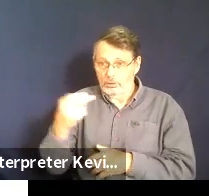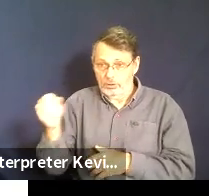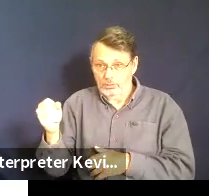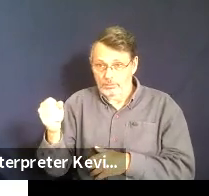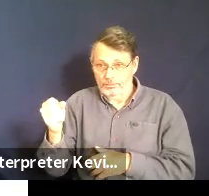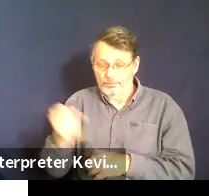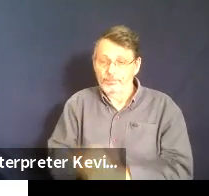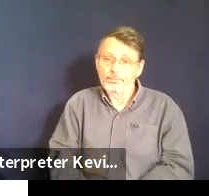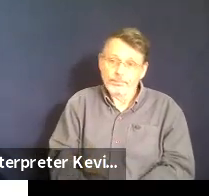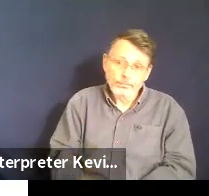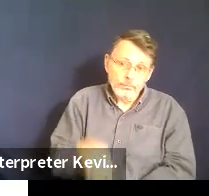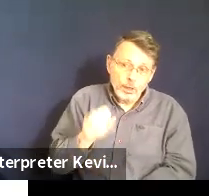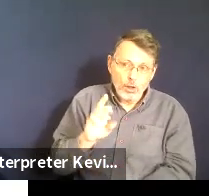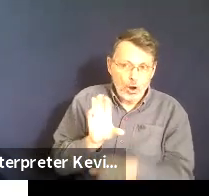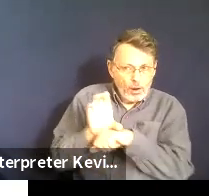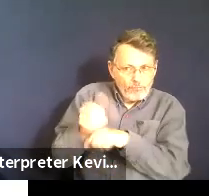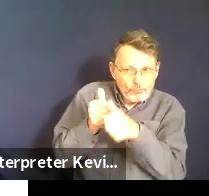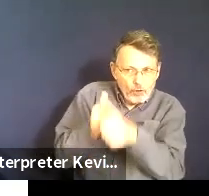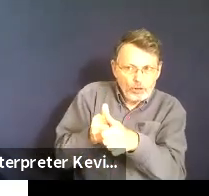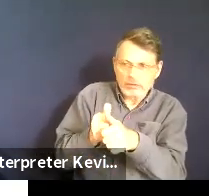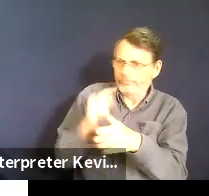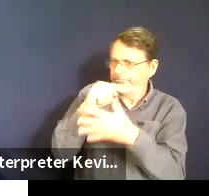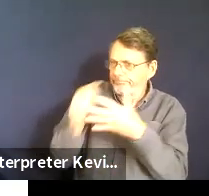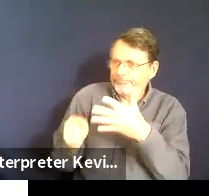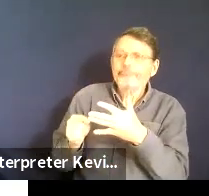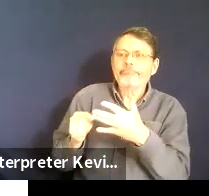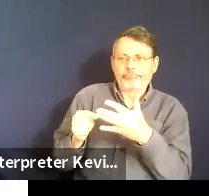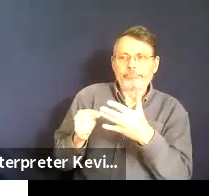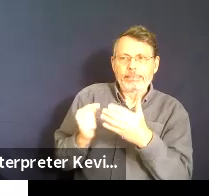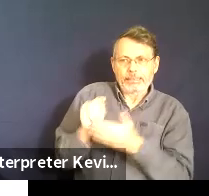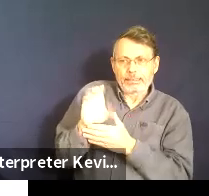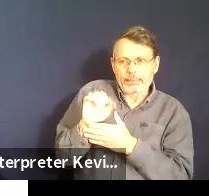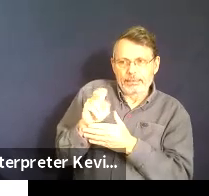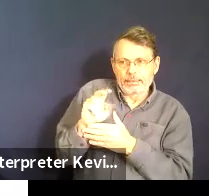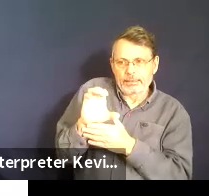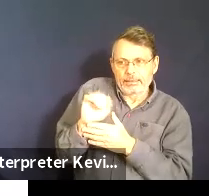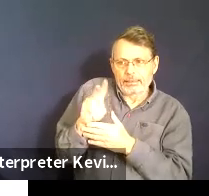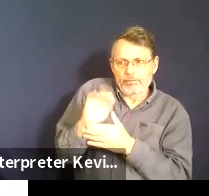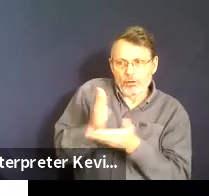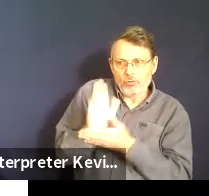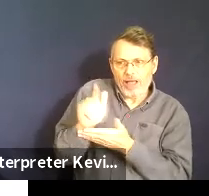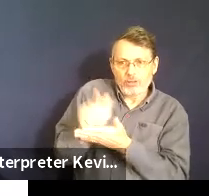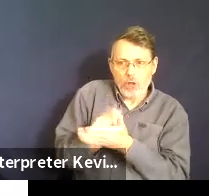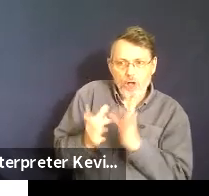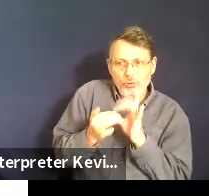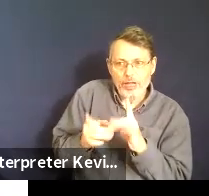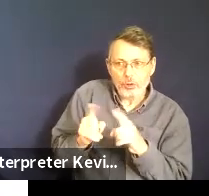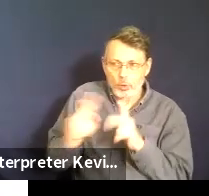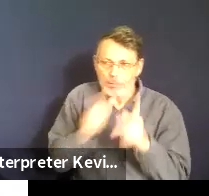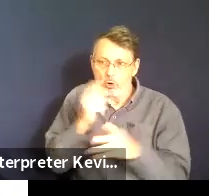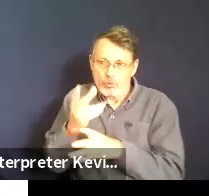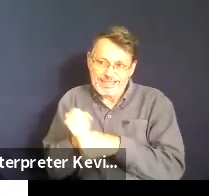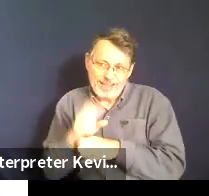Services. OCR enforces a number of civil rights laws as they relate to recipients of